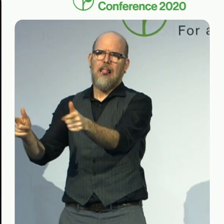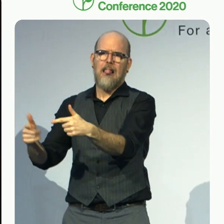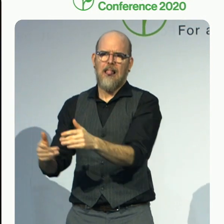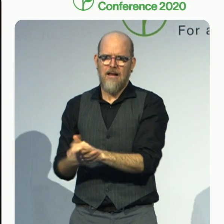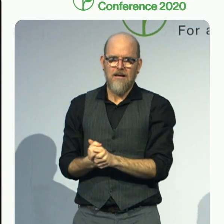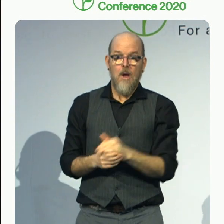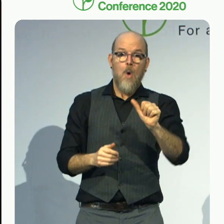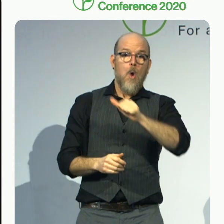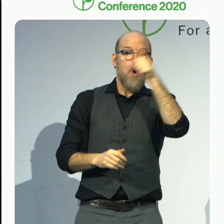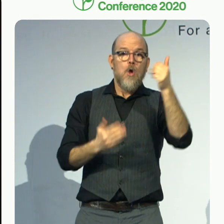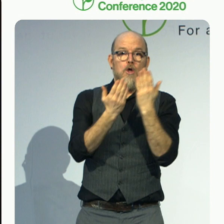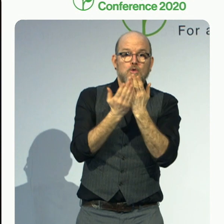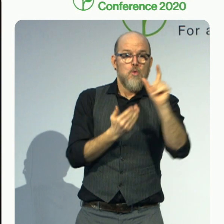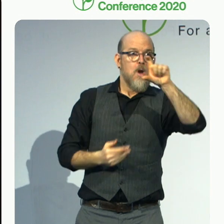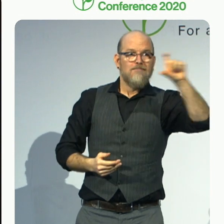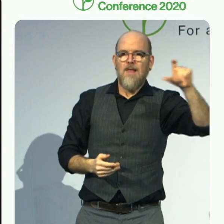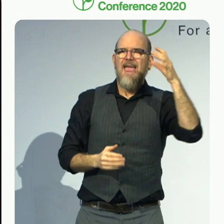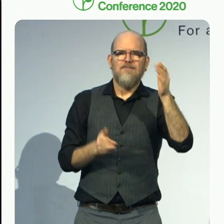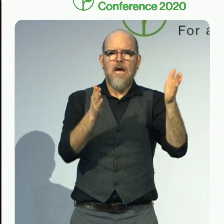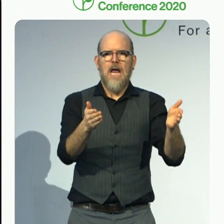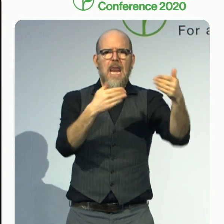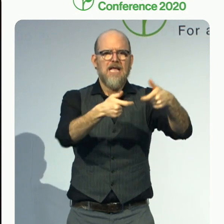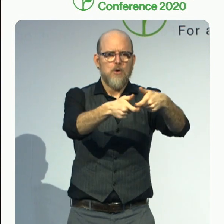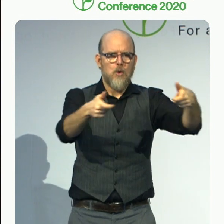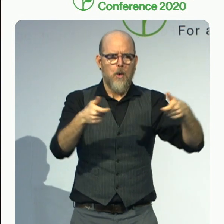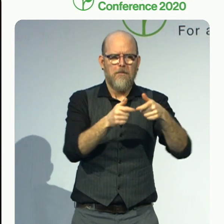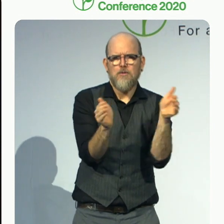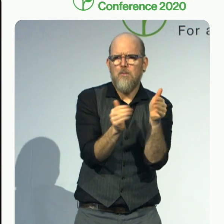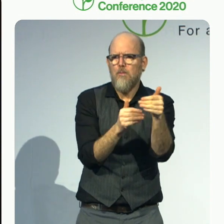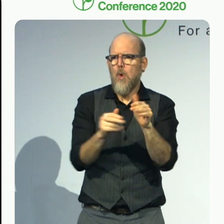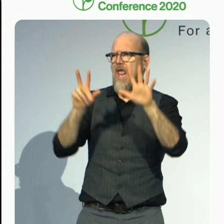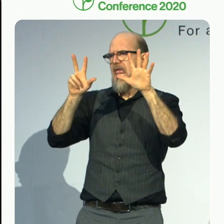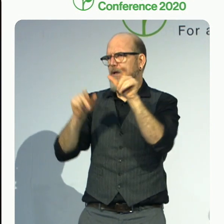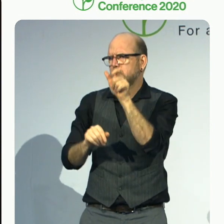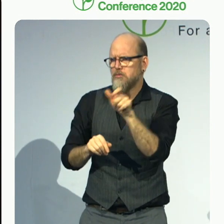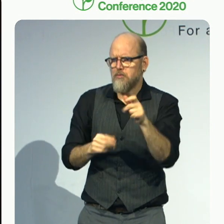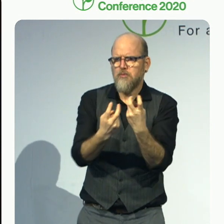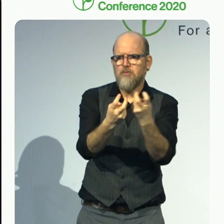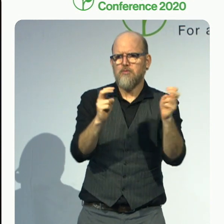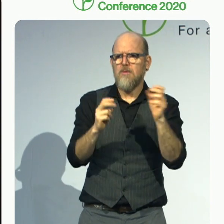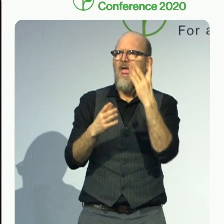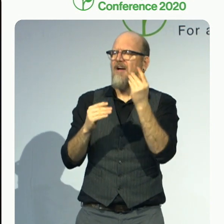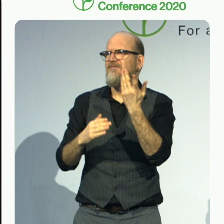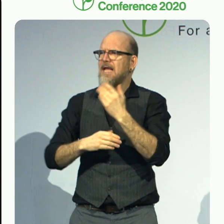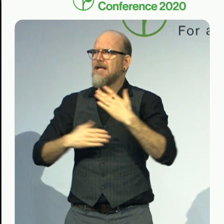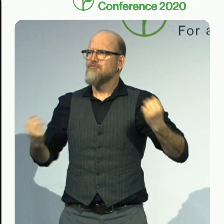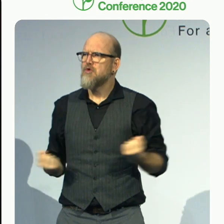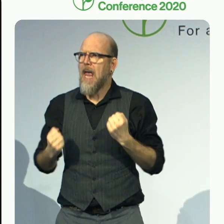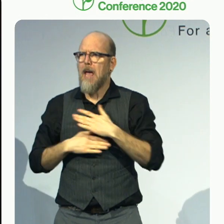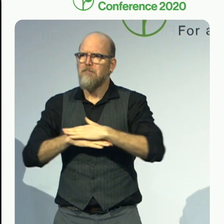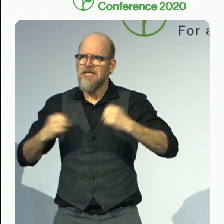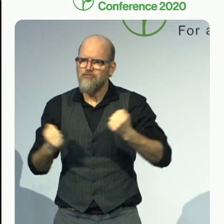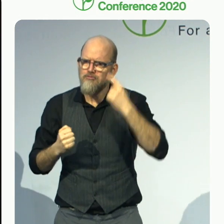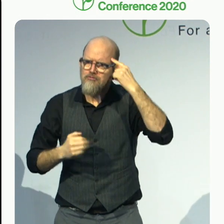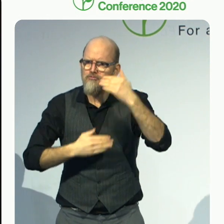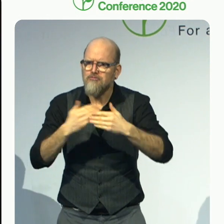with lots of therapeutical possibilities, maybe even with a swimming pool, with highly educated teachers,